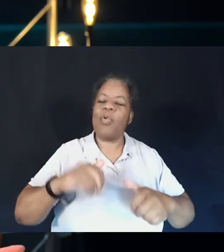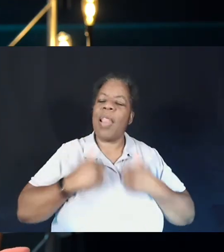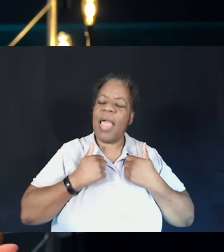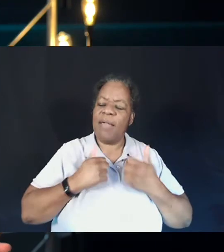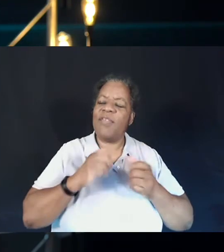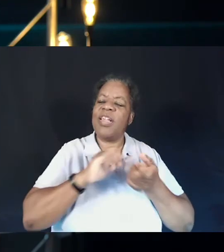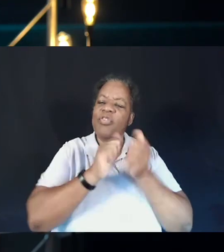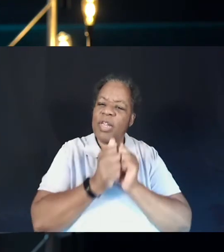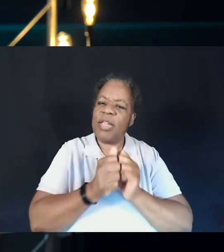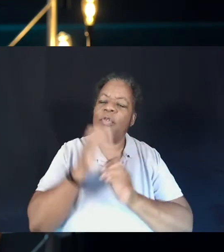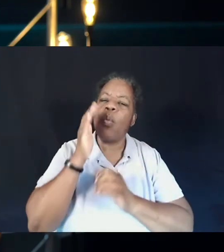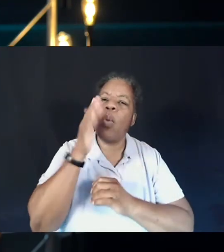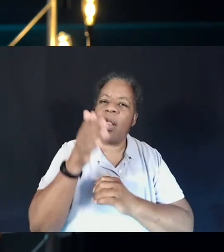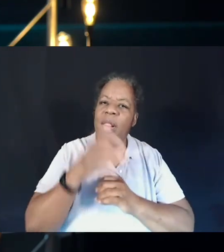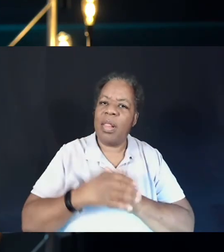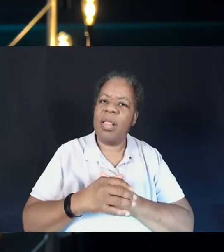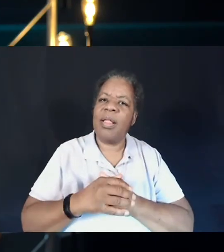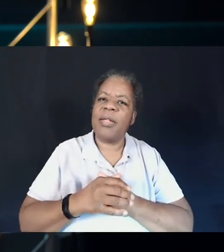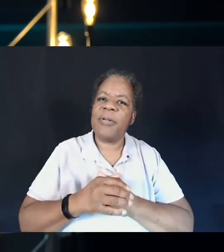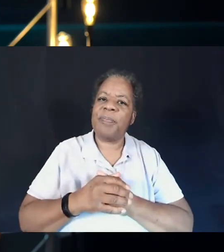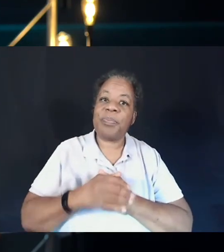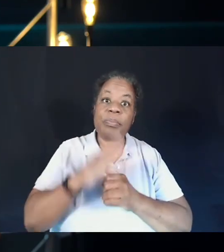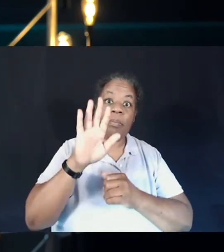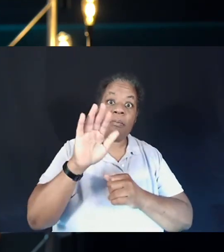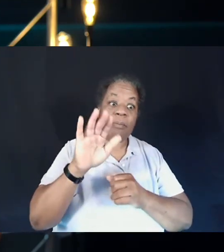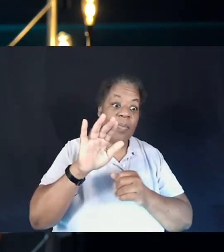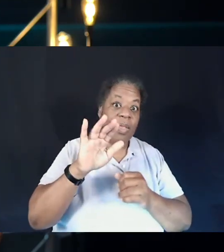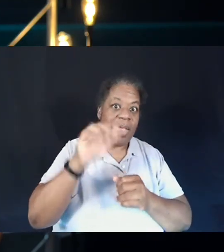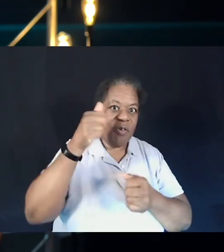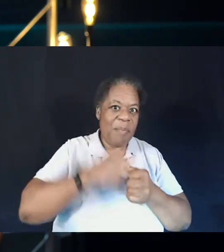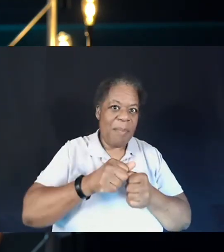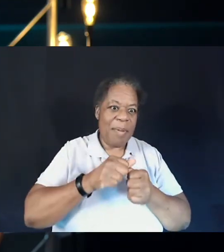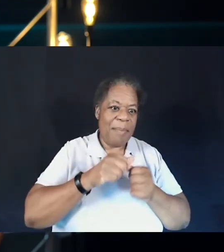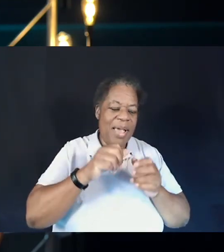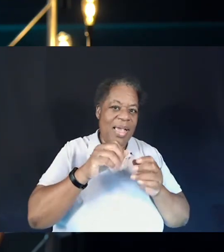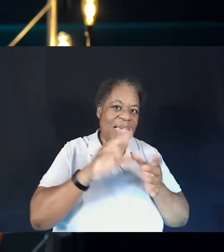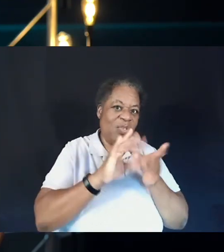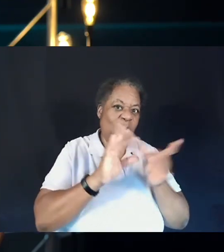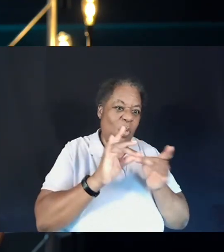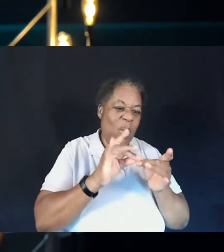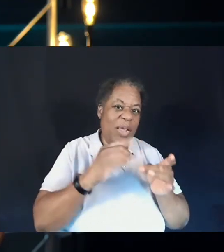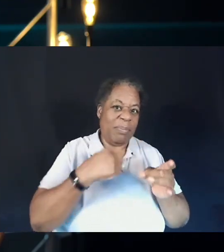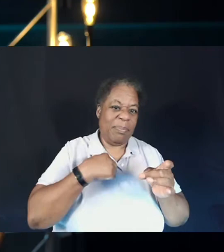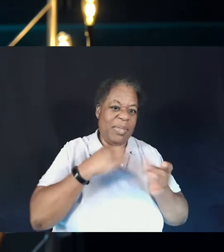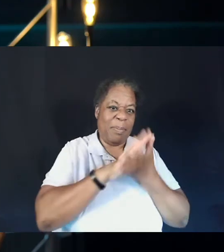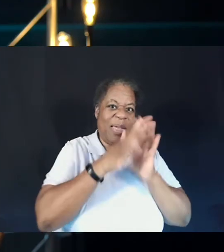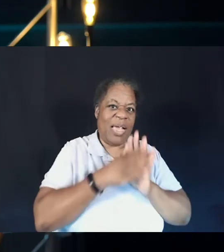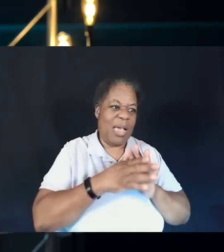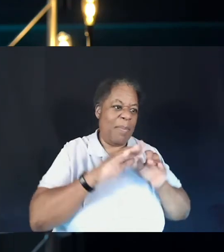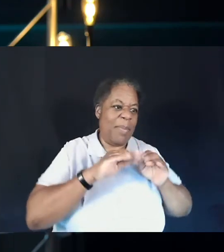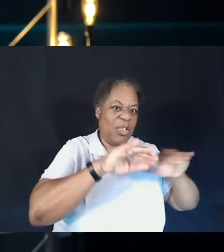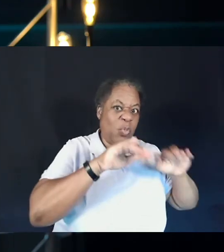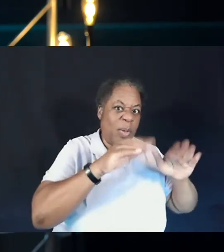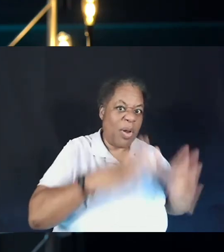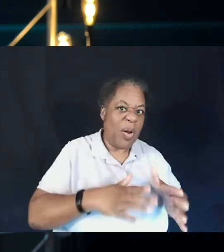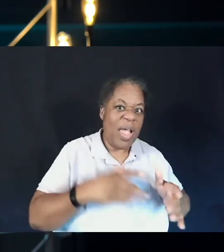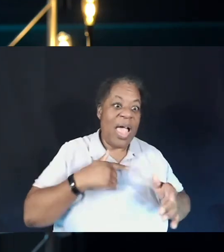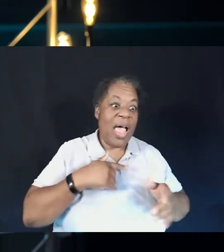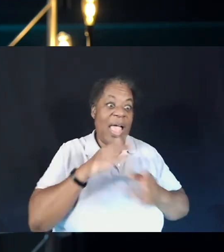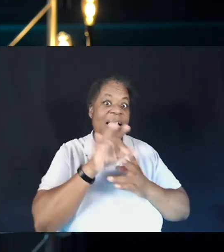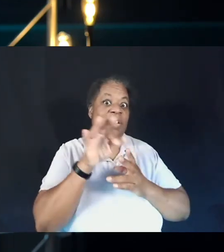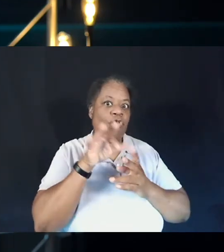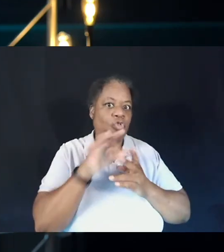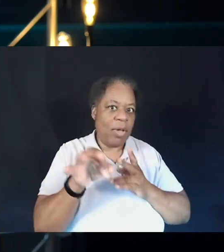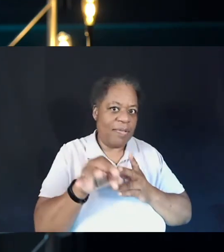my opening story about becoming a swimmer. You know, I had a choice to make after that first season on the team. I could have said it was